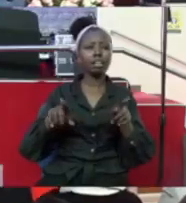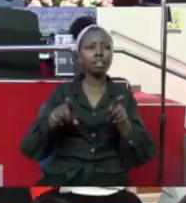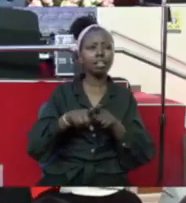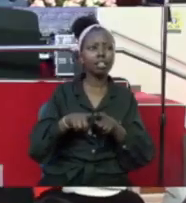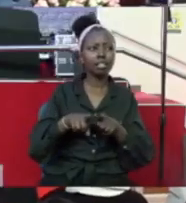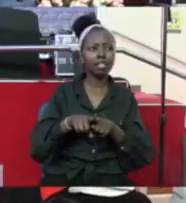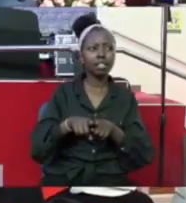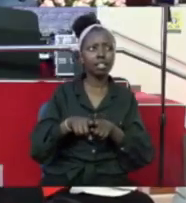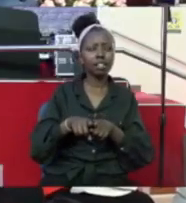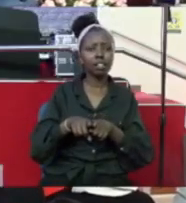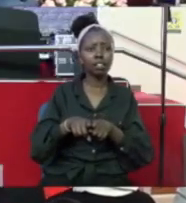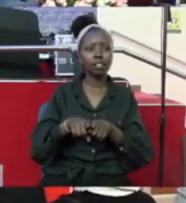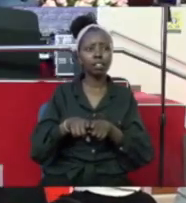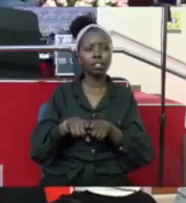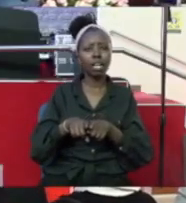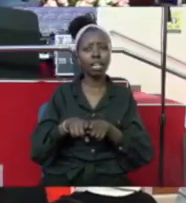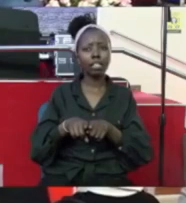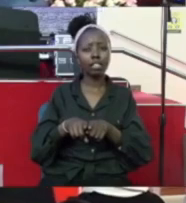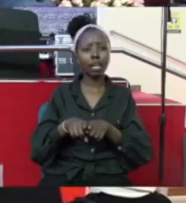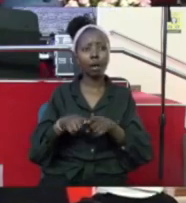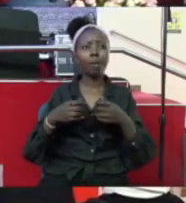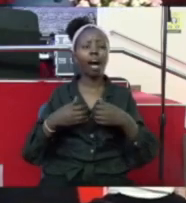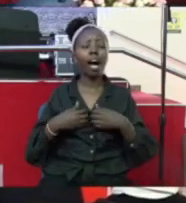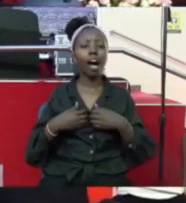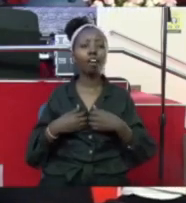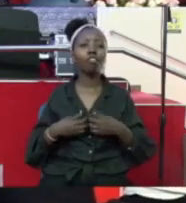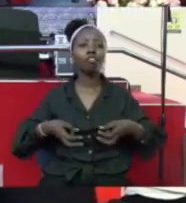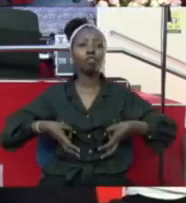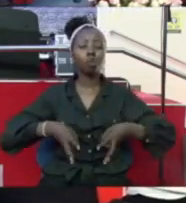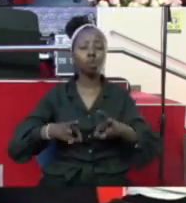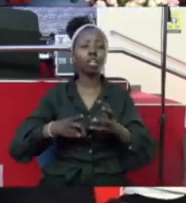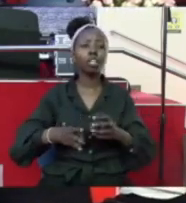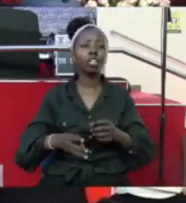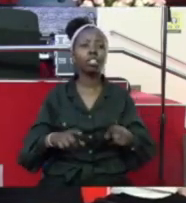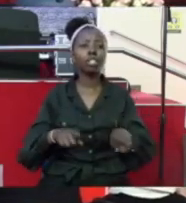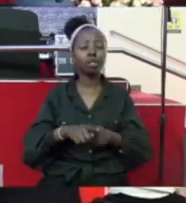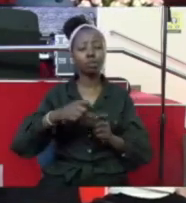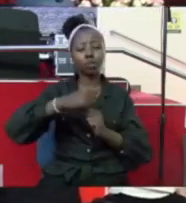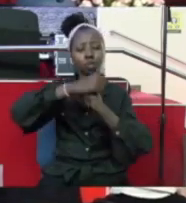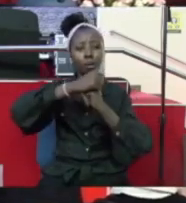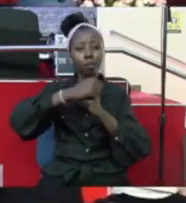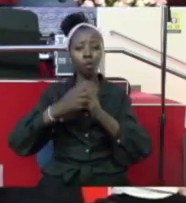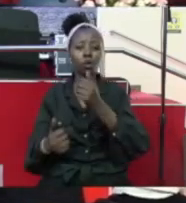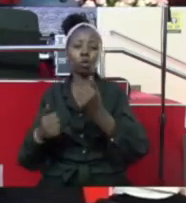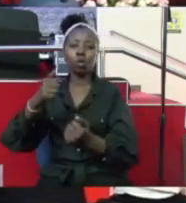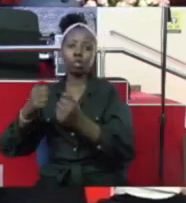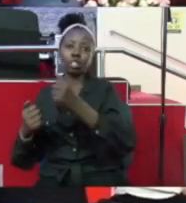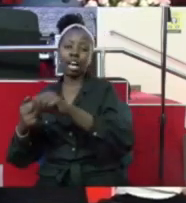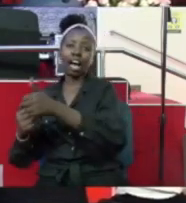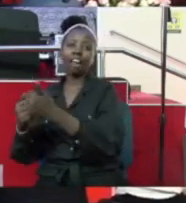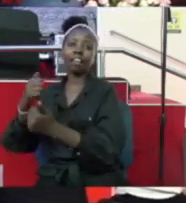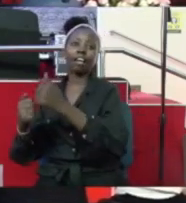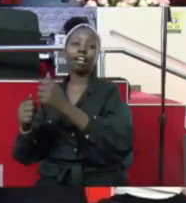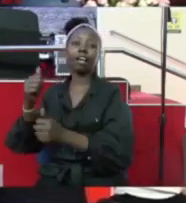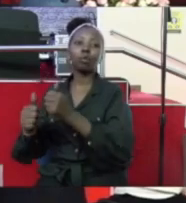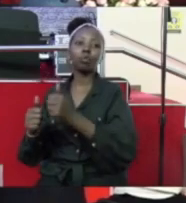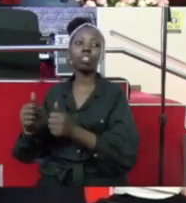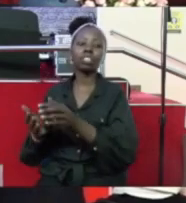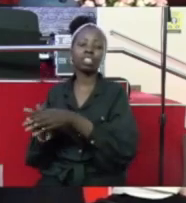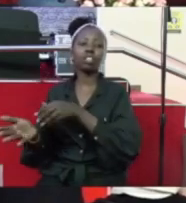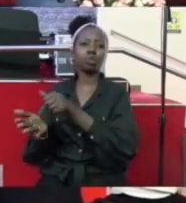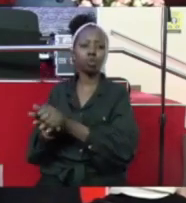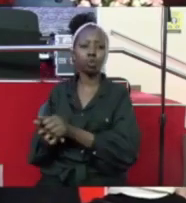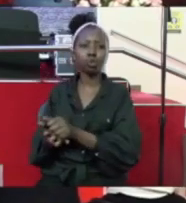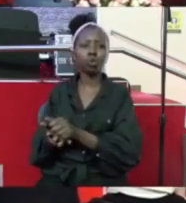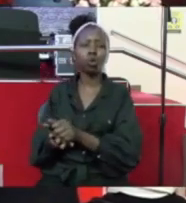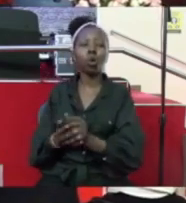could be able to tie the vehicle. Na alikuwa na kamba kwamba anaweza kufunga lile gari. So he pulled the vehicle up to the hotel where they were residing. Akawavuruta